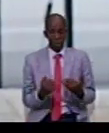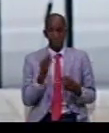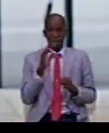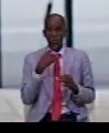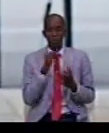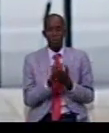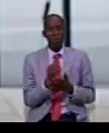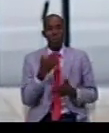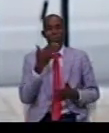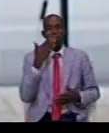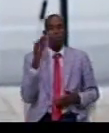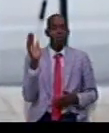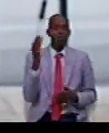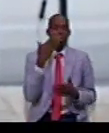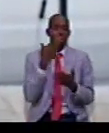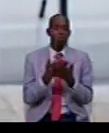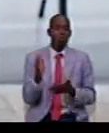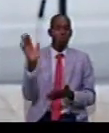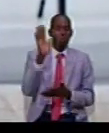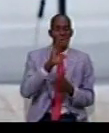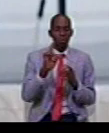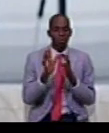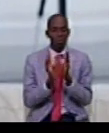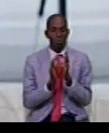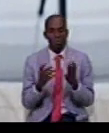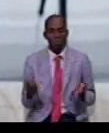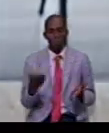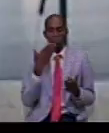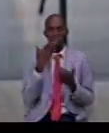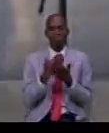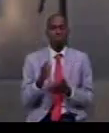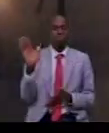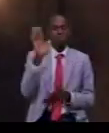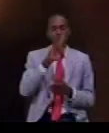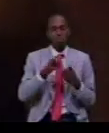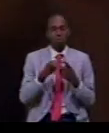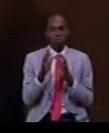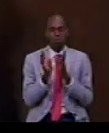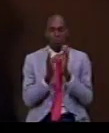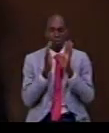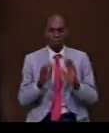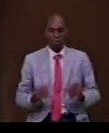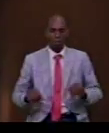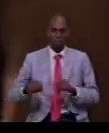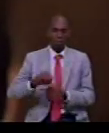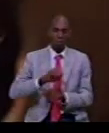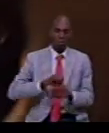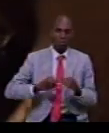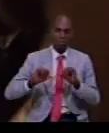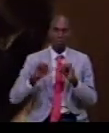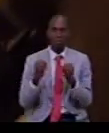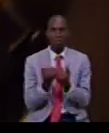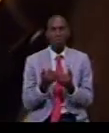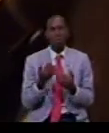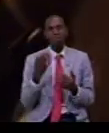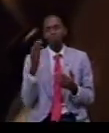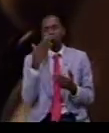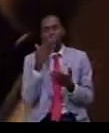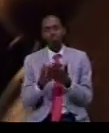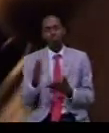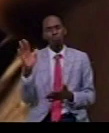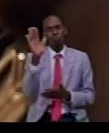Bible, bye-bye to Christian fellowship, bye-bye to church attendance, bye-bye to